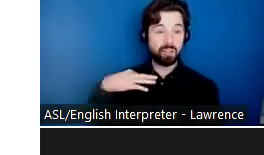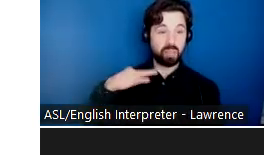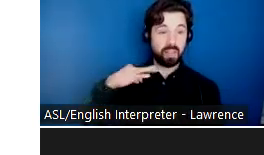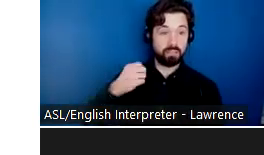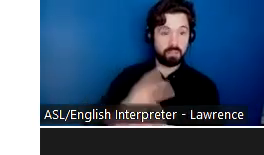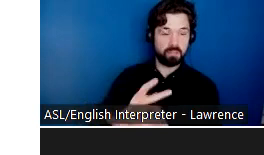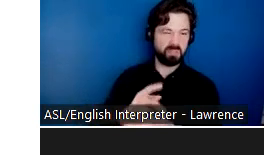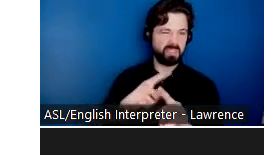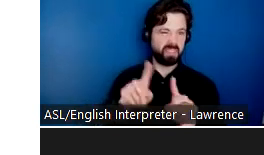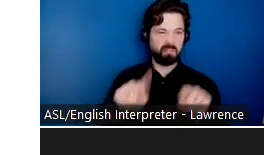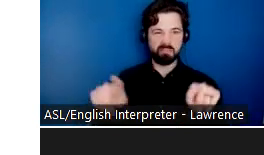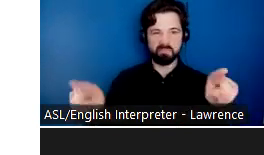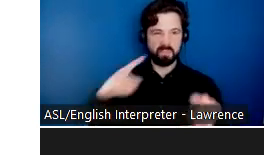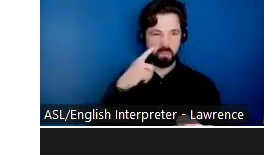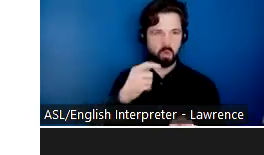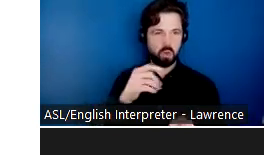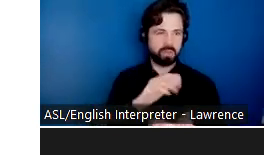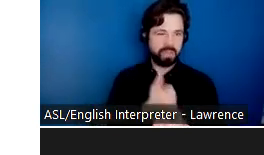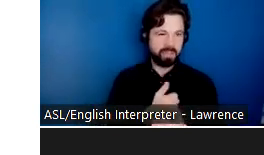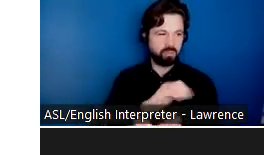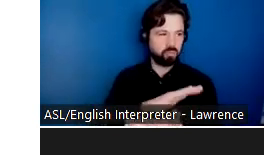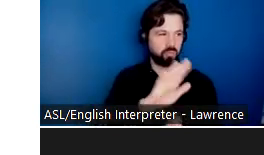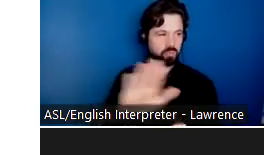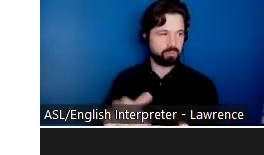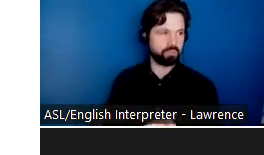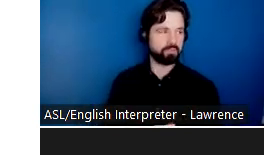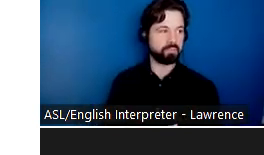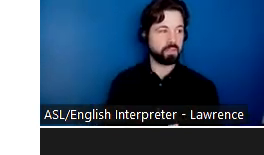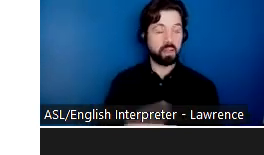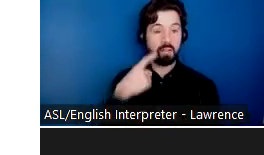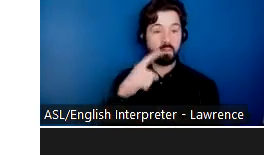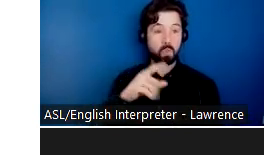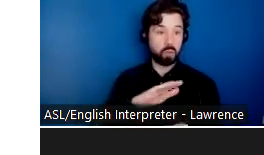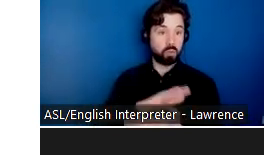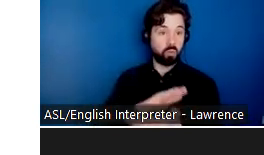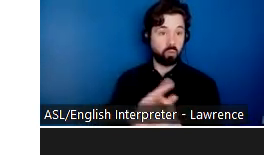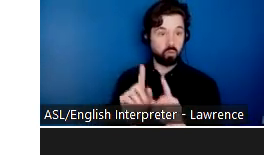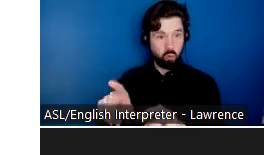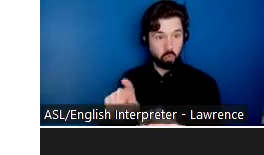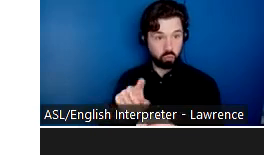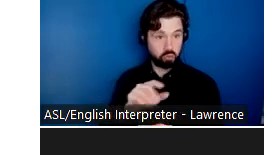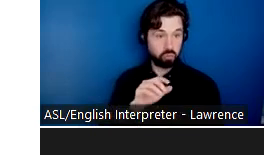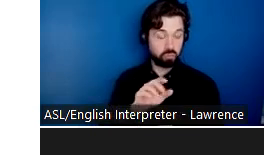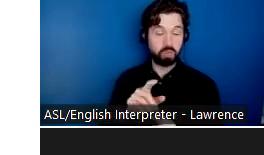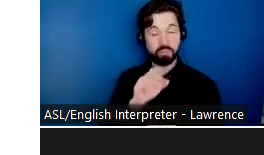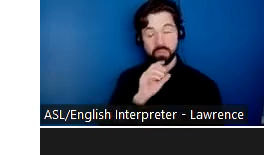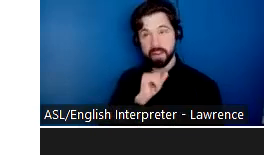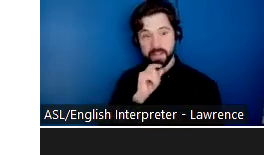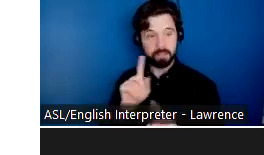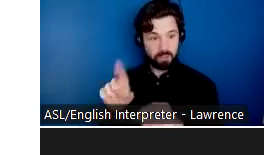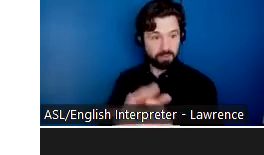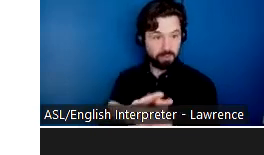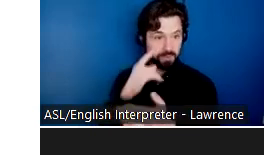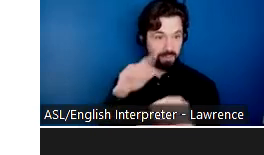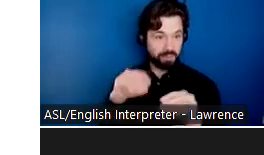the compulsory age to attend school for children is ages 6 to 18. So